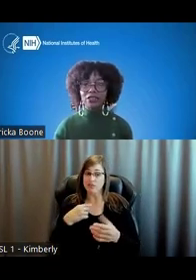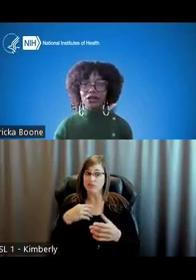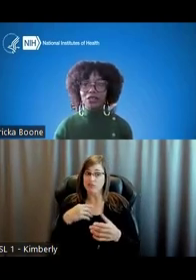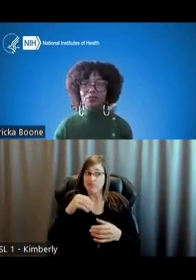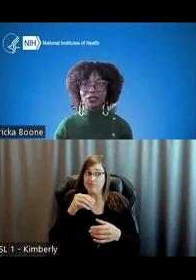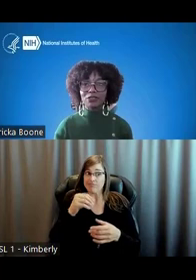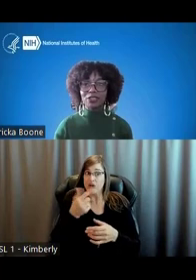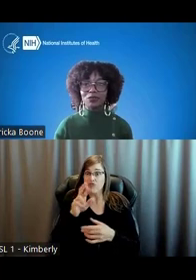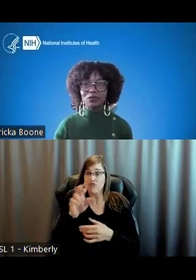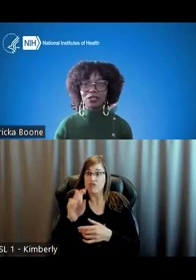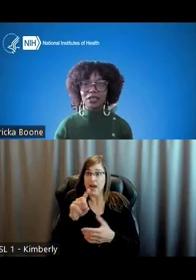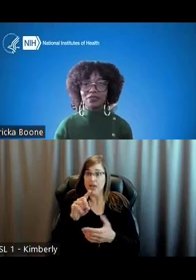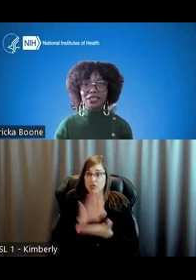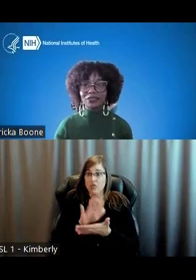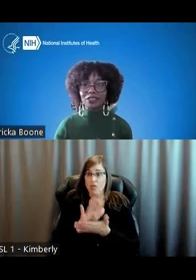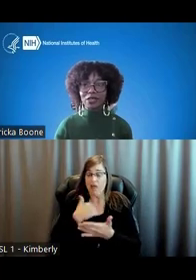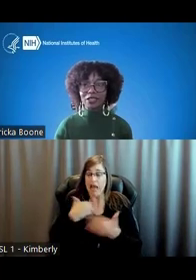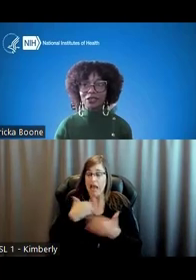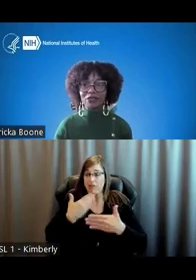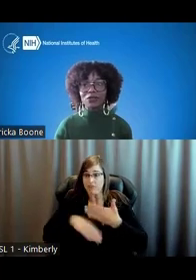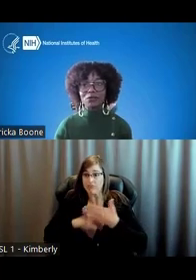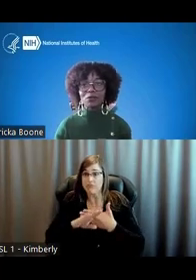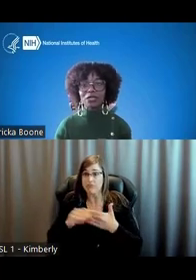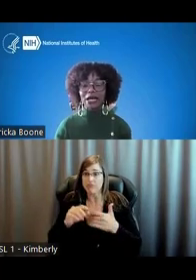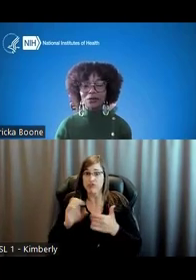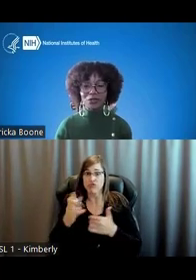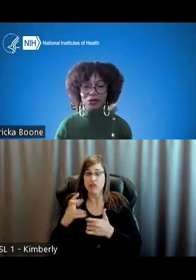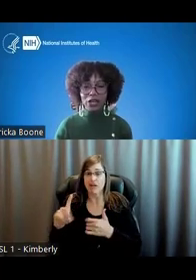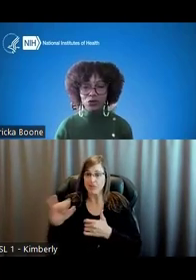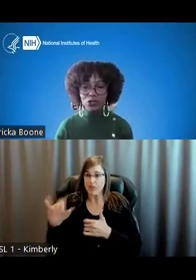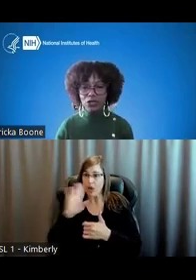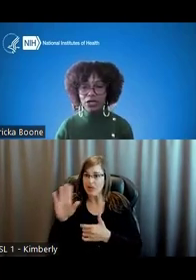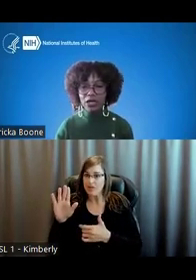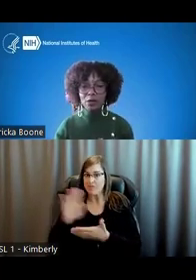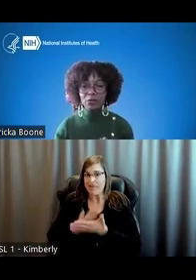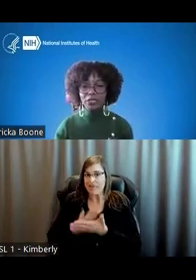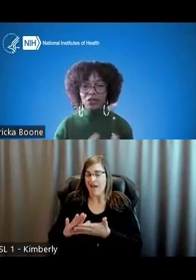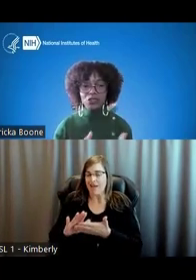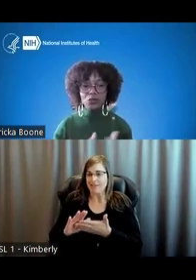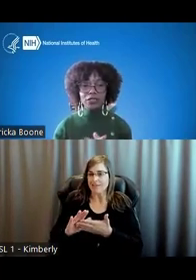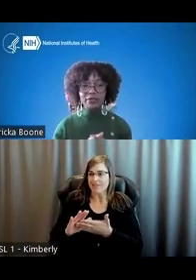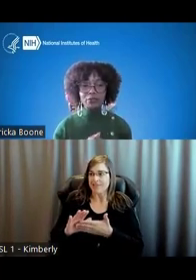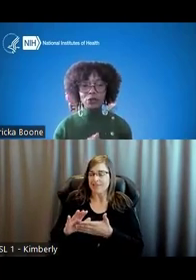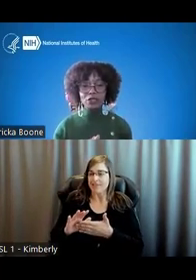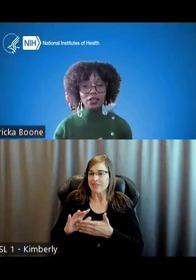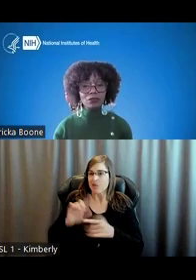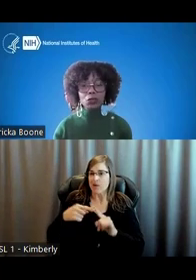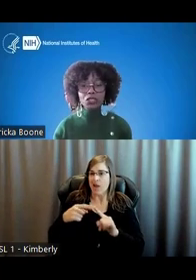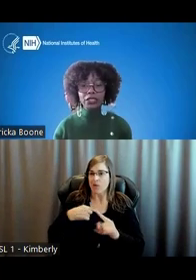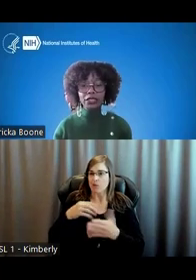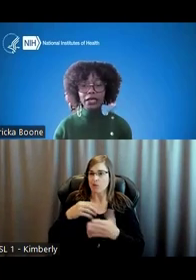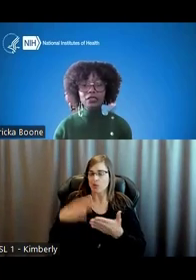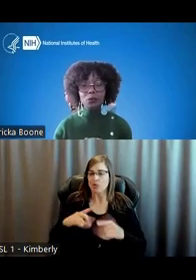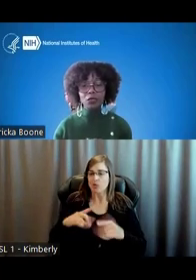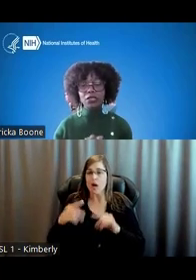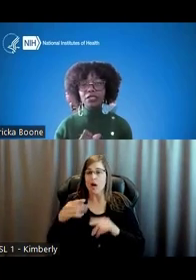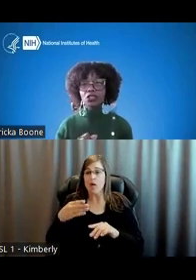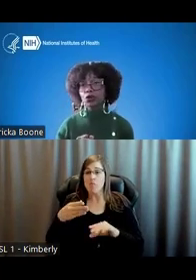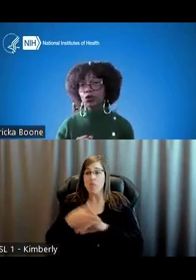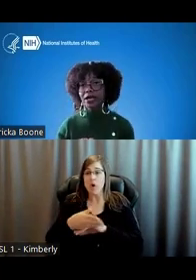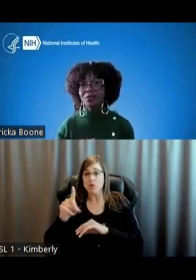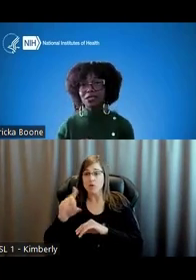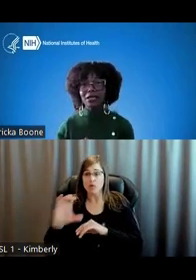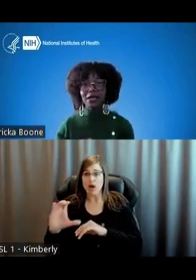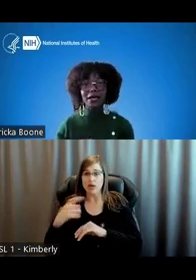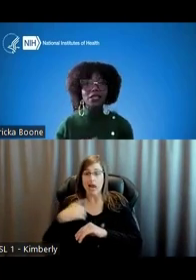child care cost benefit would have definitely been of use to me when I was a graduate student. But then also when I was a postdoc, unfortunately, I experienced